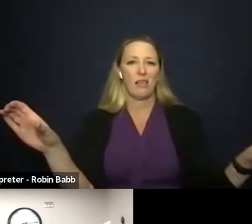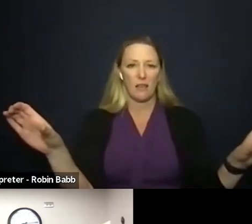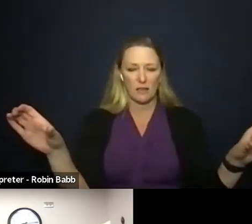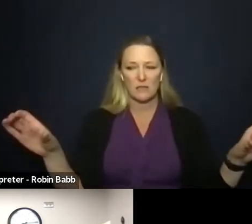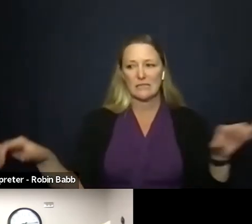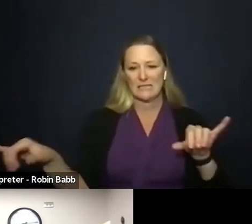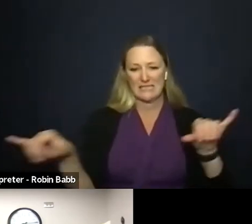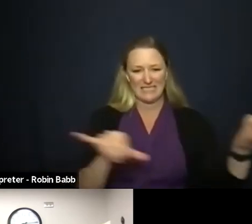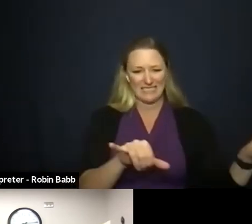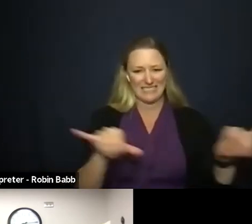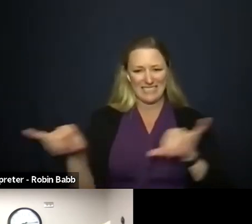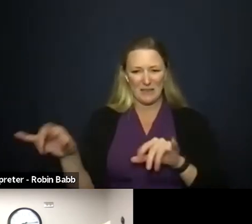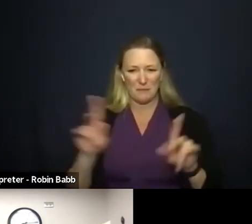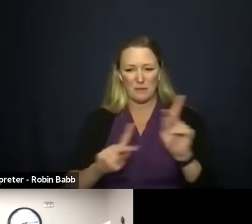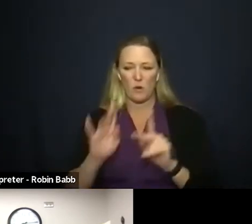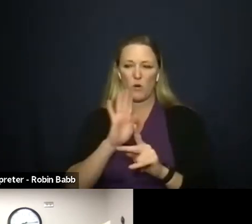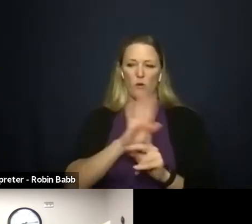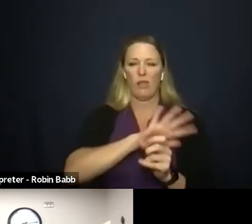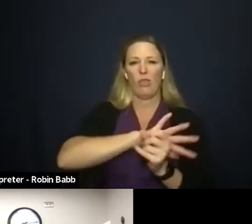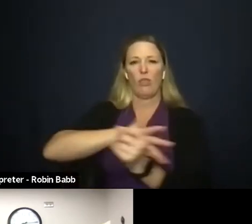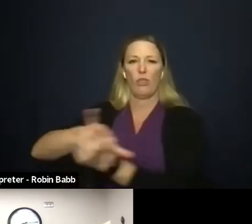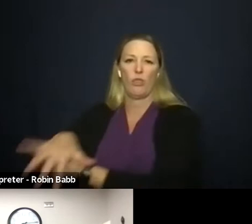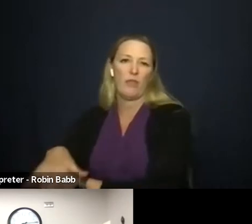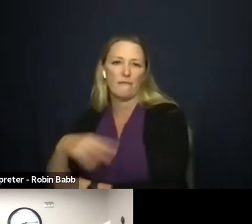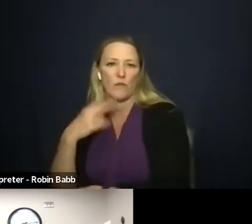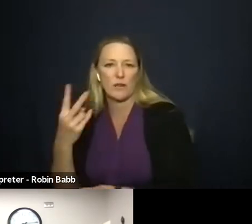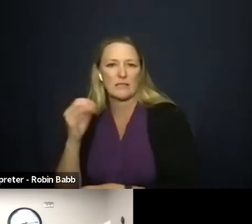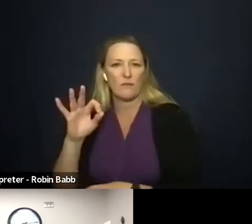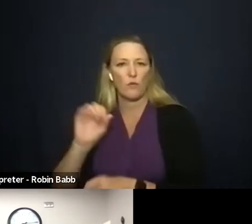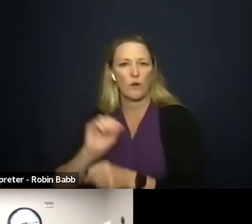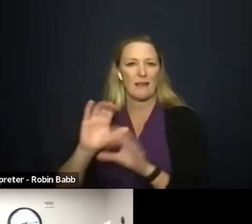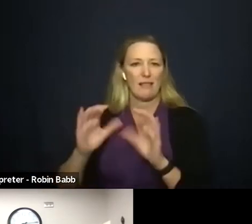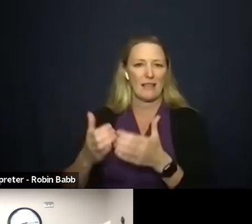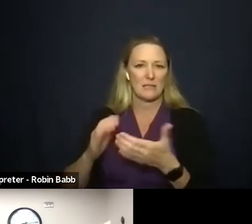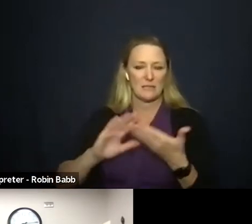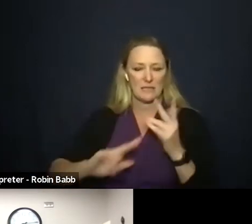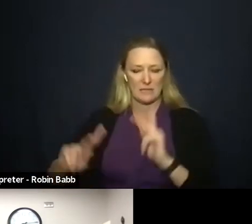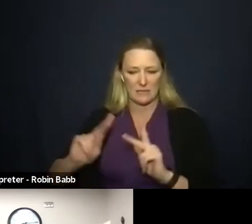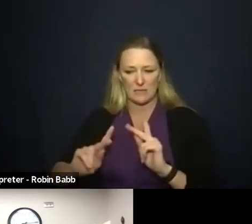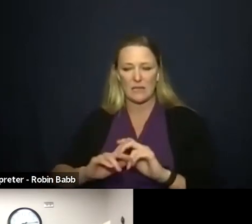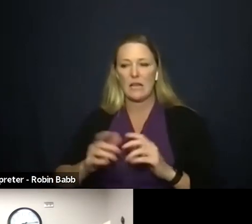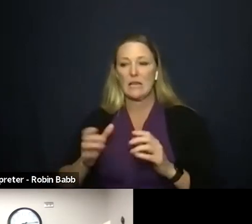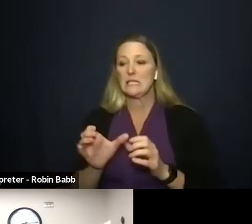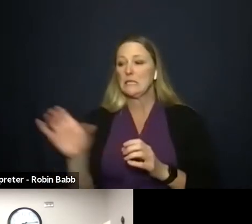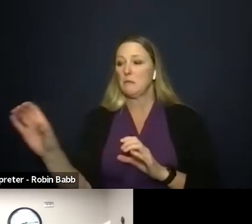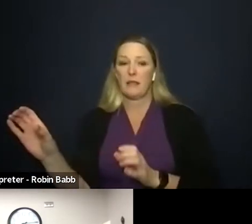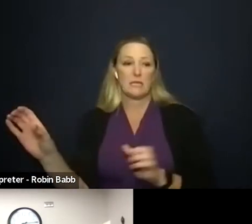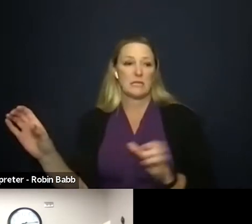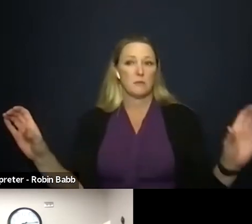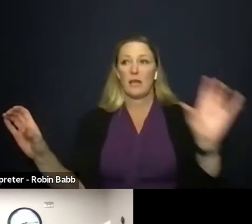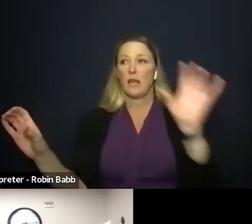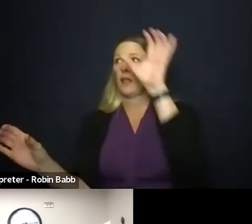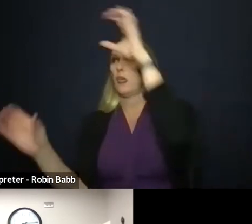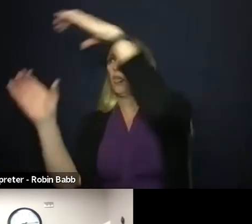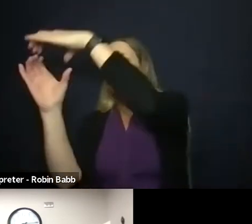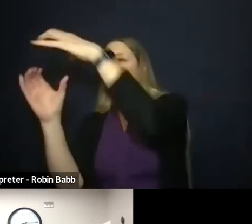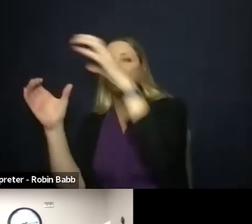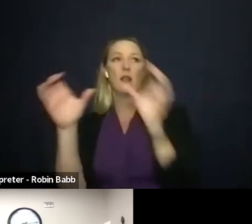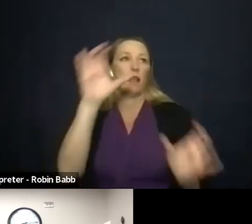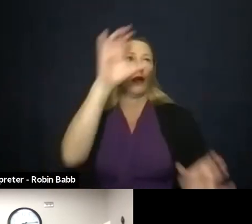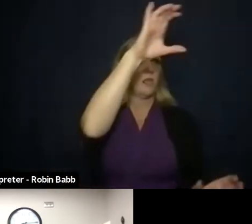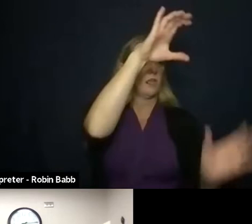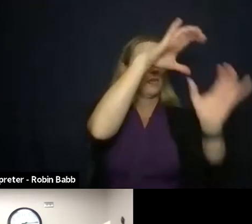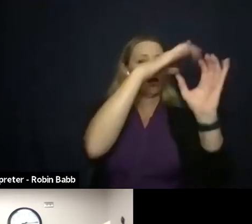voices of working class and minority citizens splitting up these neighborhoods and grouping their inhabitants with those in more affluent communities